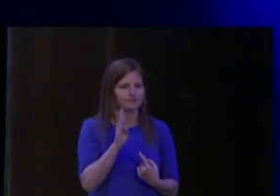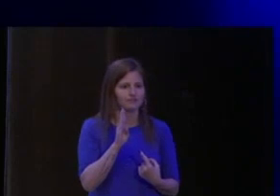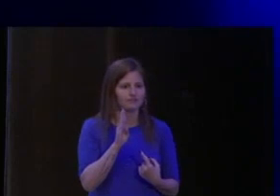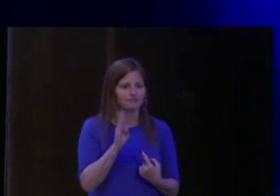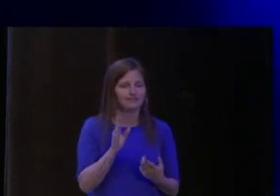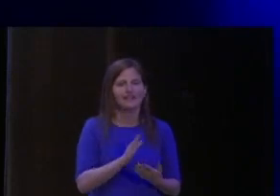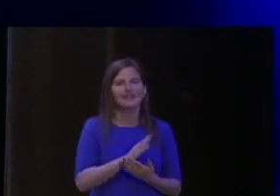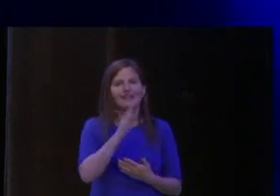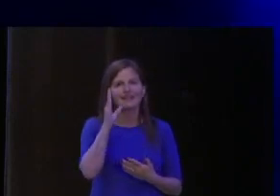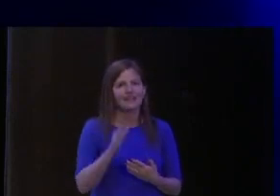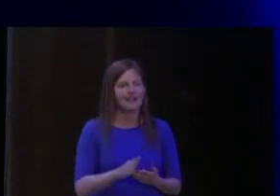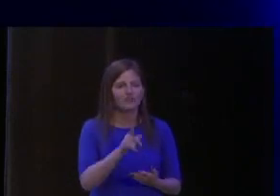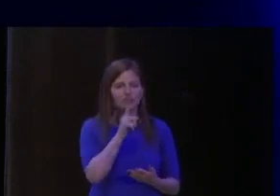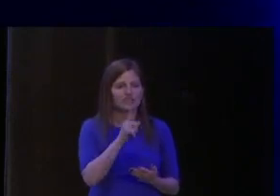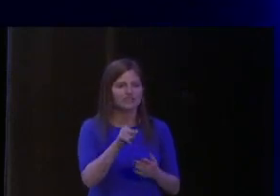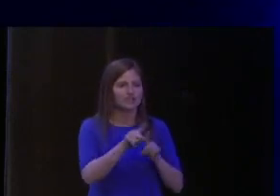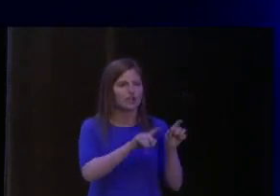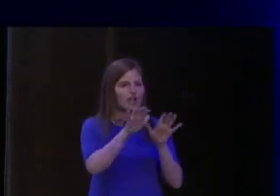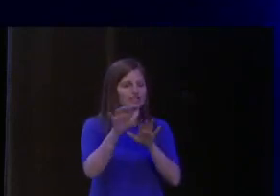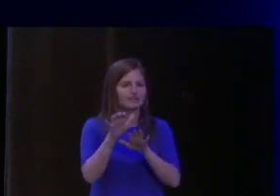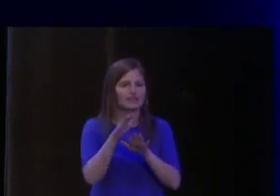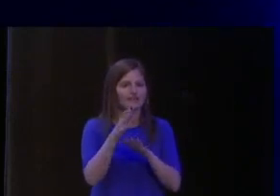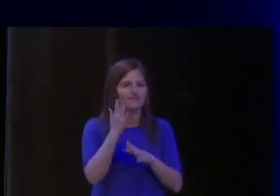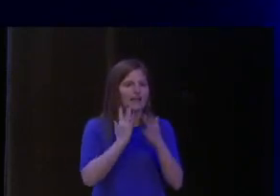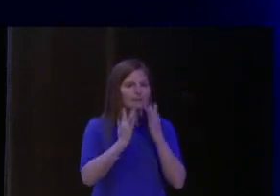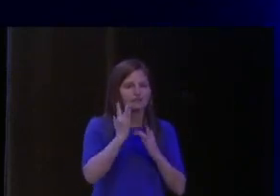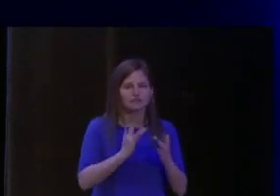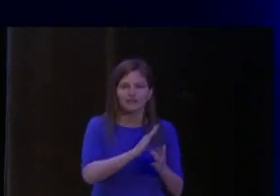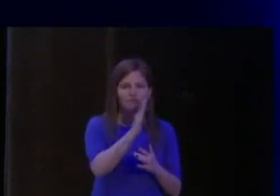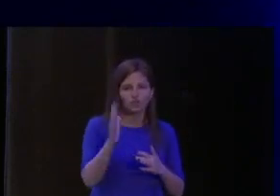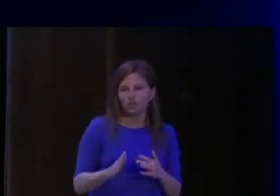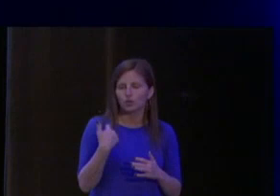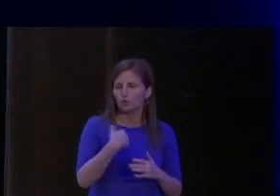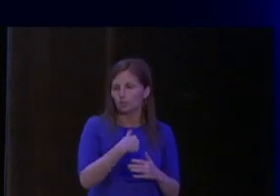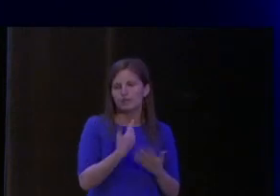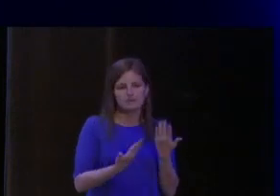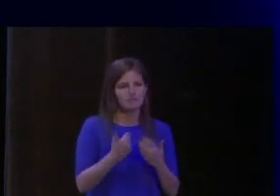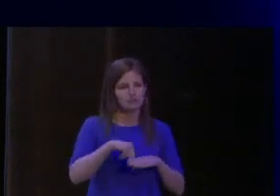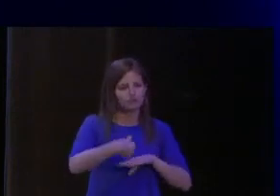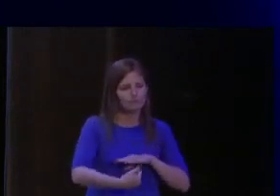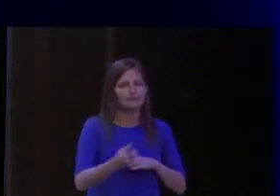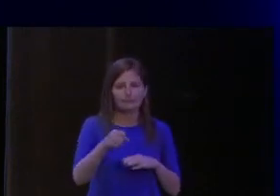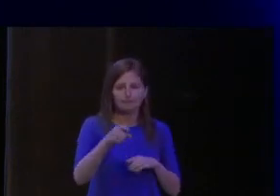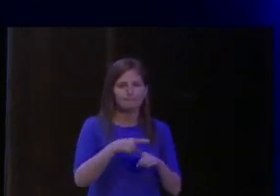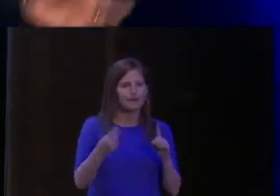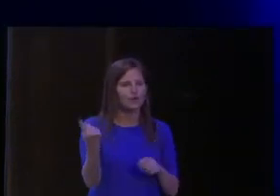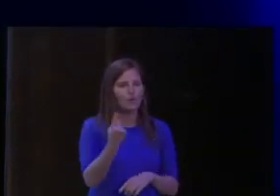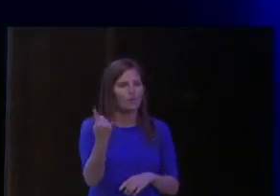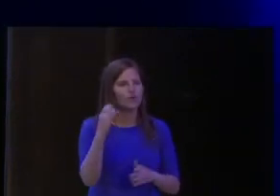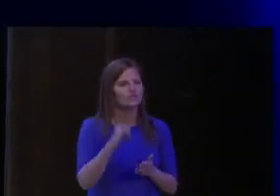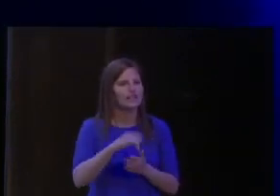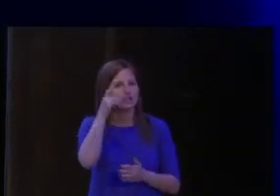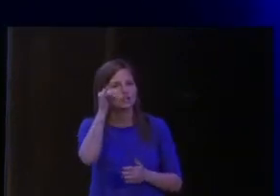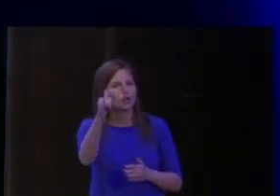That never is there a cosmic famine. God is always God. We may stumble, but always there is that